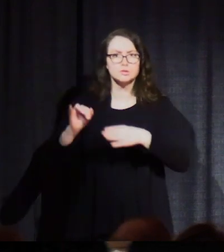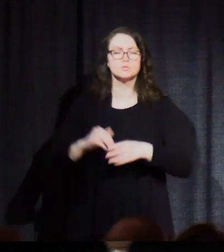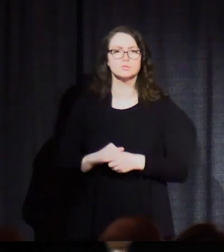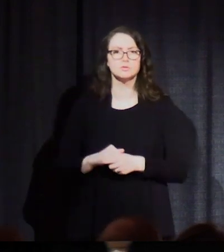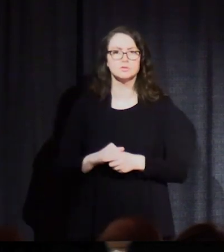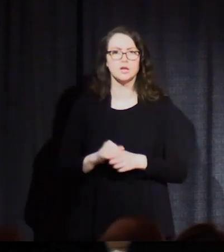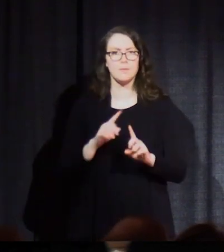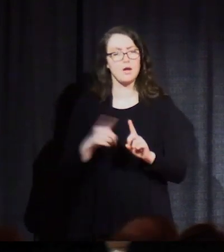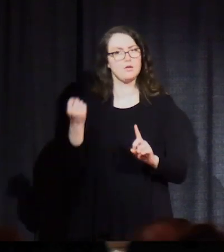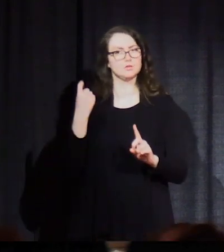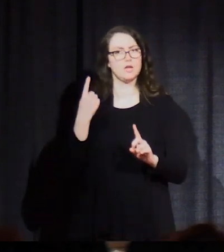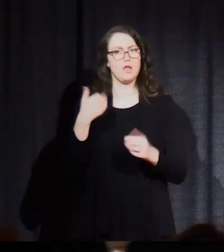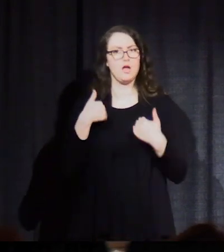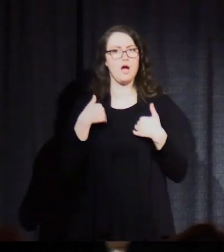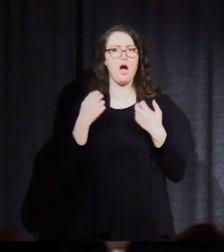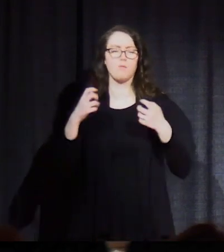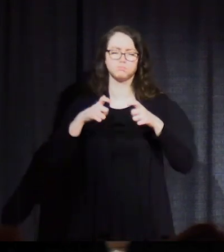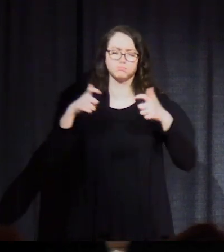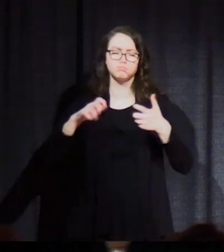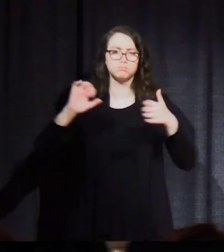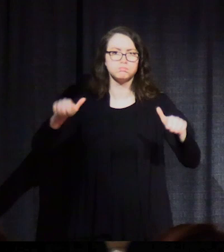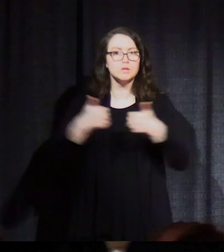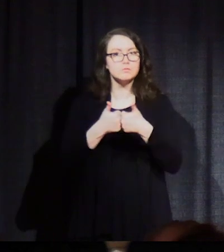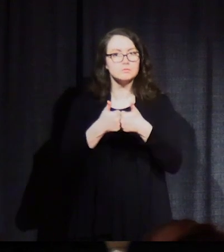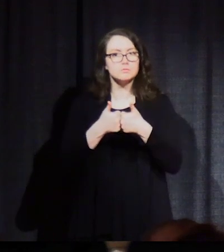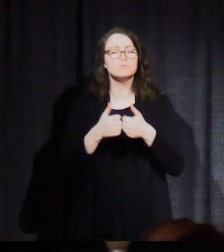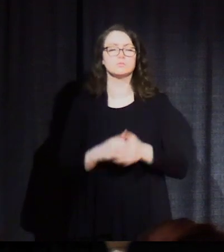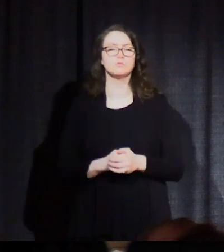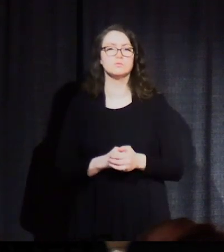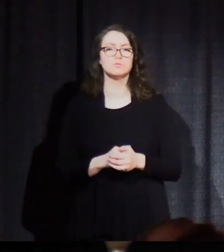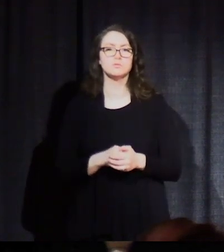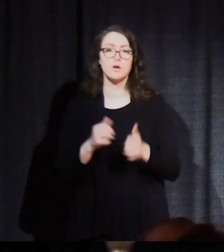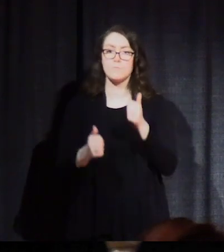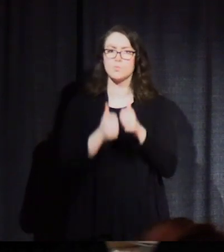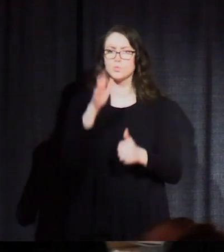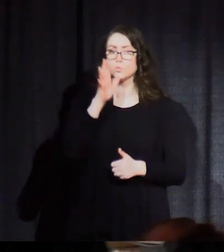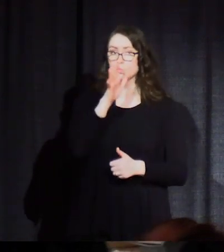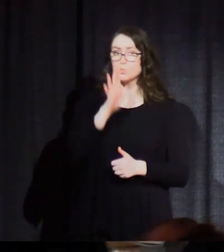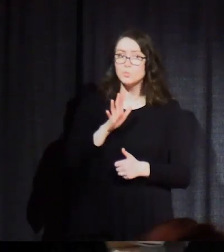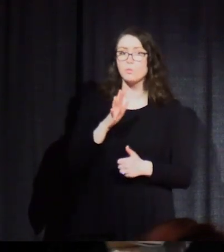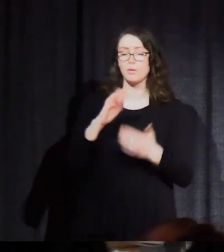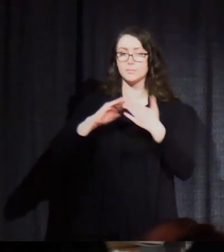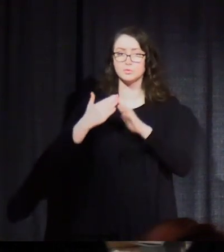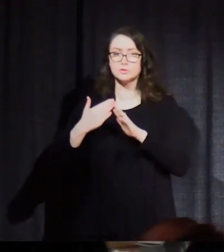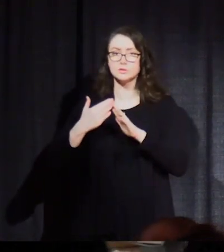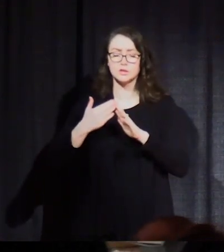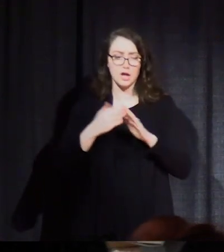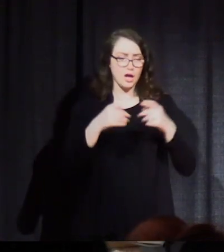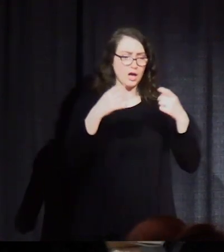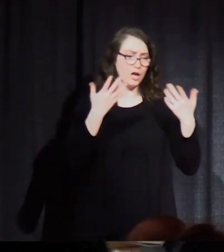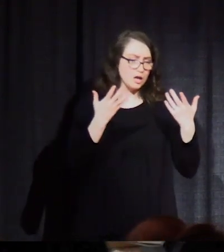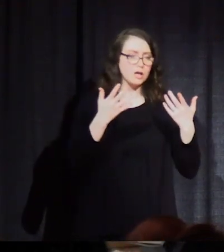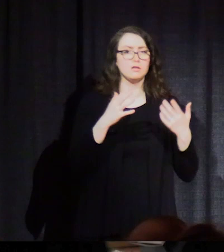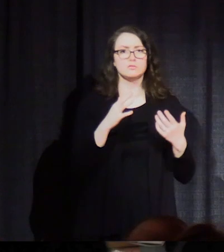come with one major challenge. For most rural communities, the available technology is largely limited to diesel